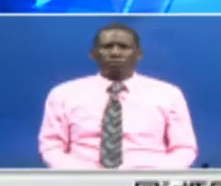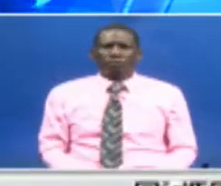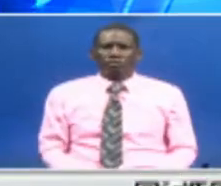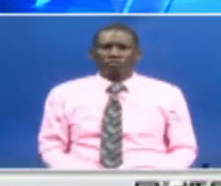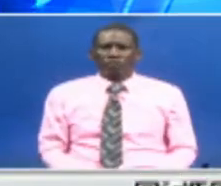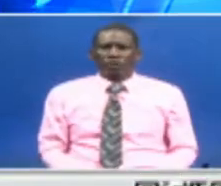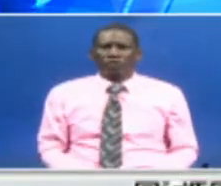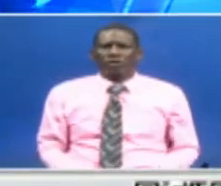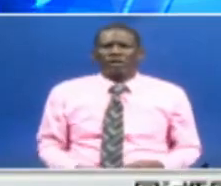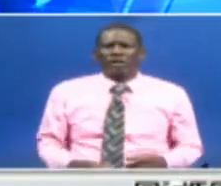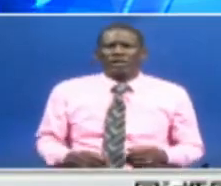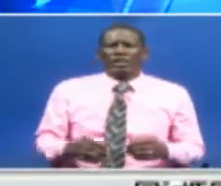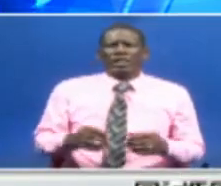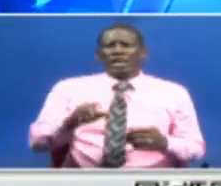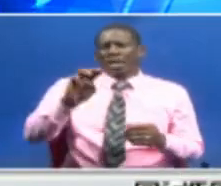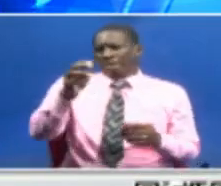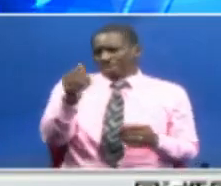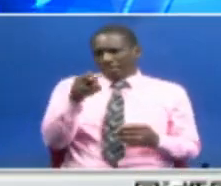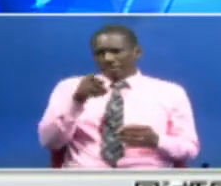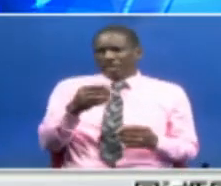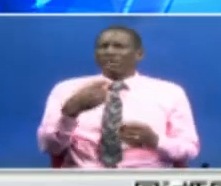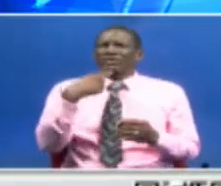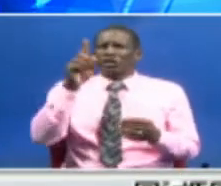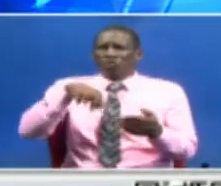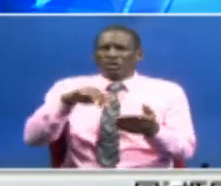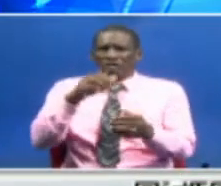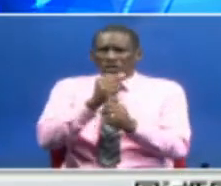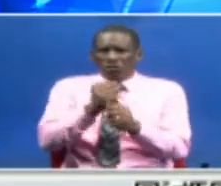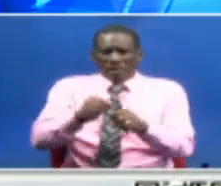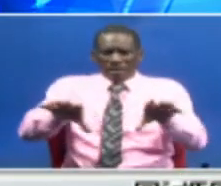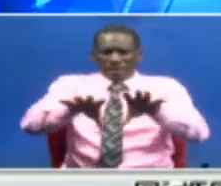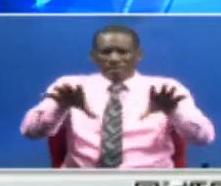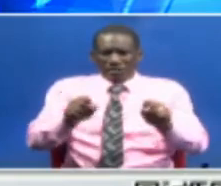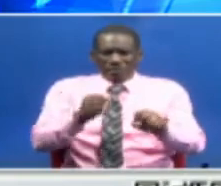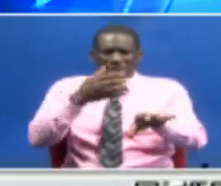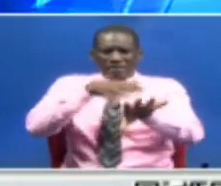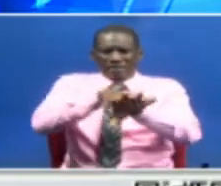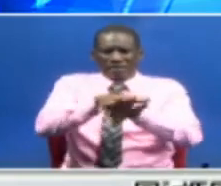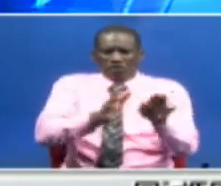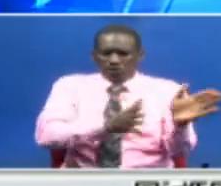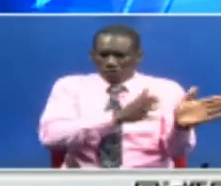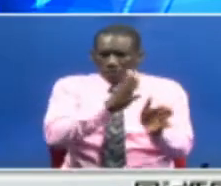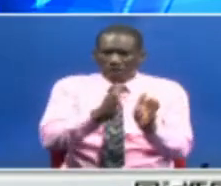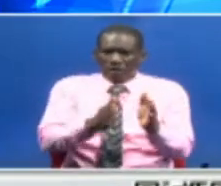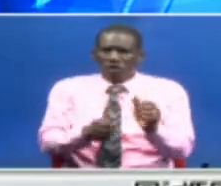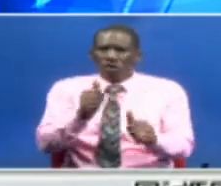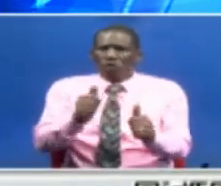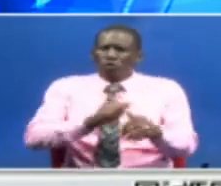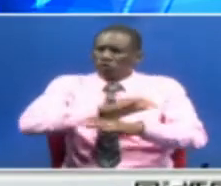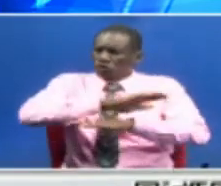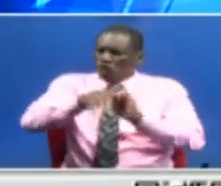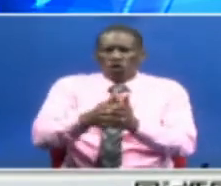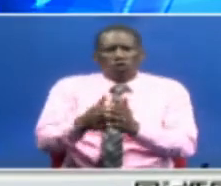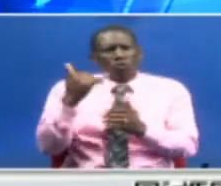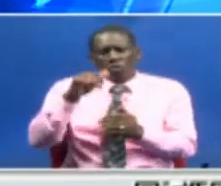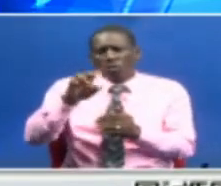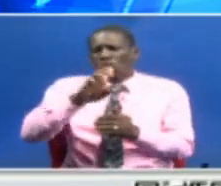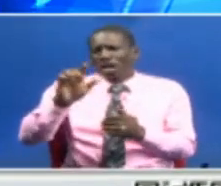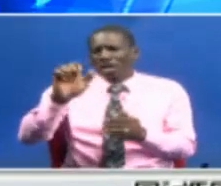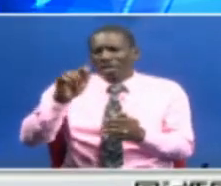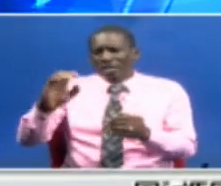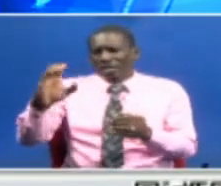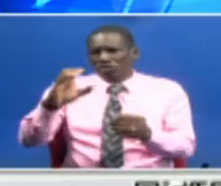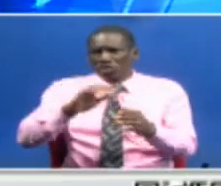Mobile money platform M-Pesa has disclosed that it is working on a system integration plan that will see all mobile wallet customers across the